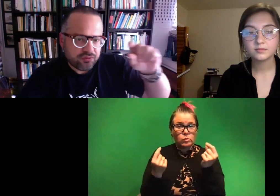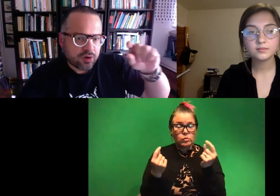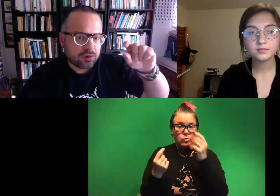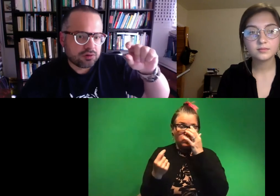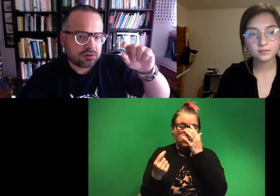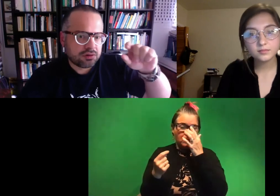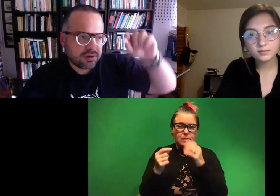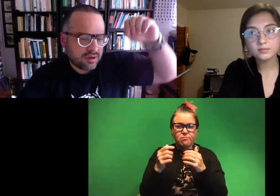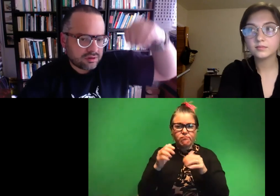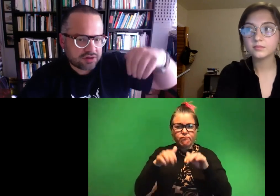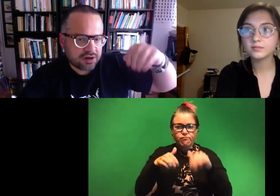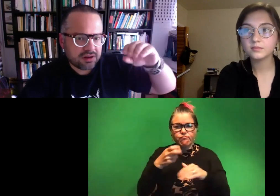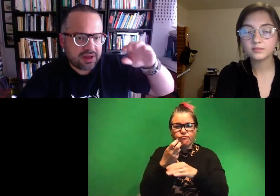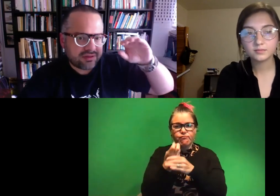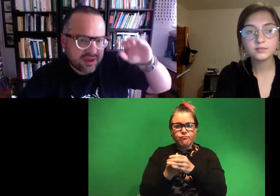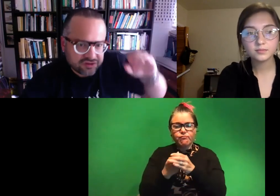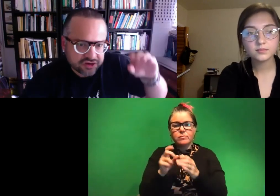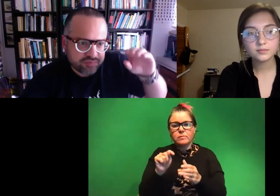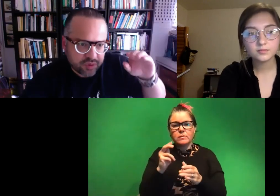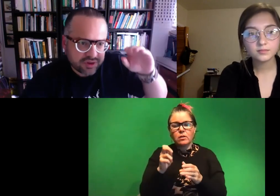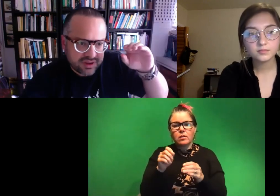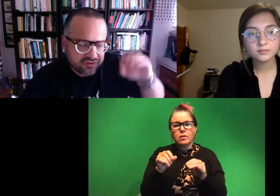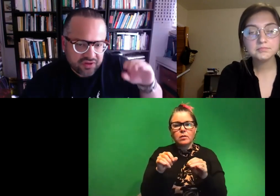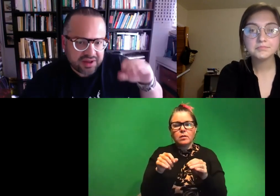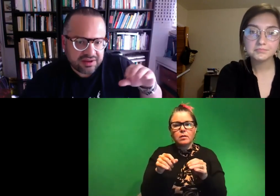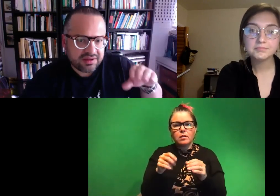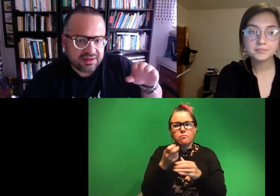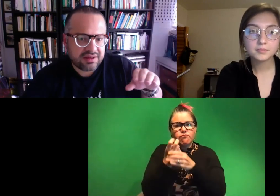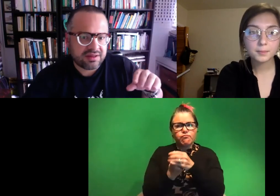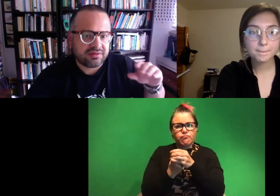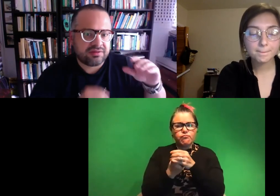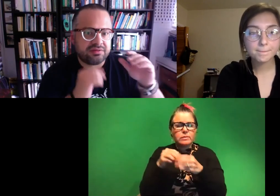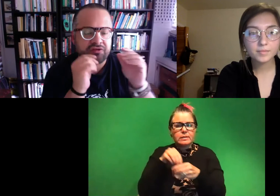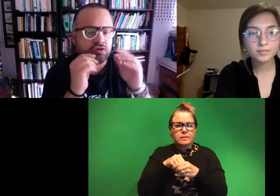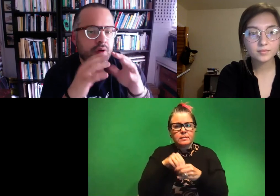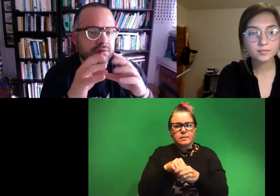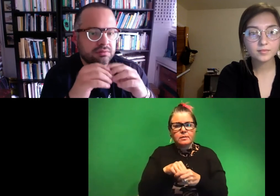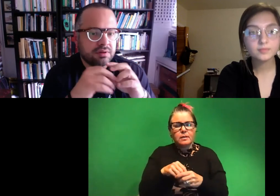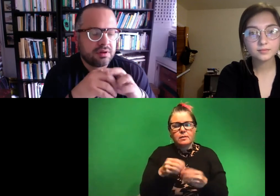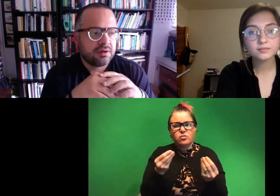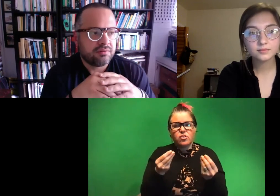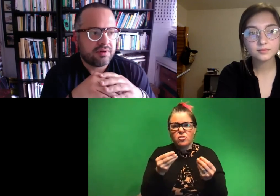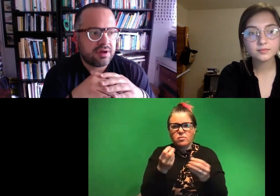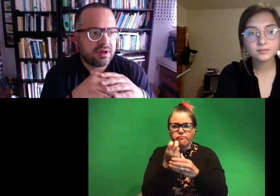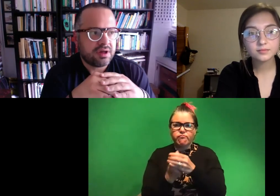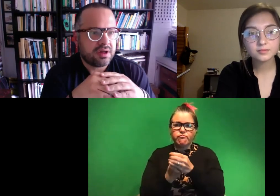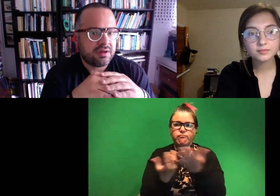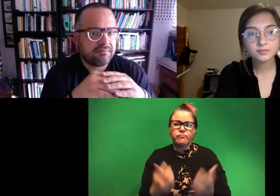very small tunnel and they just put it inside the soil,